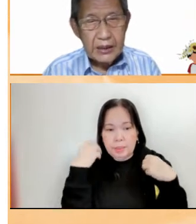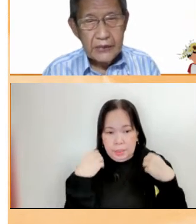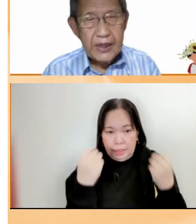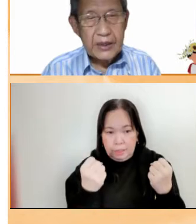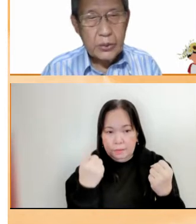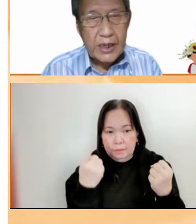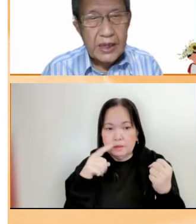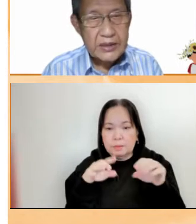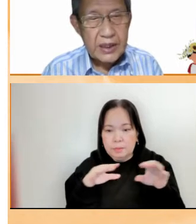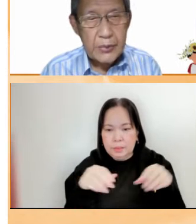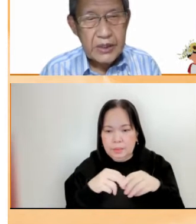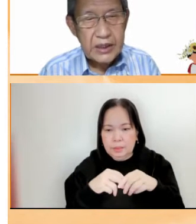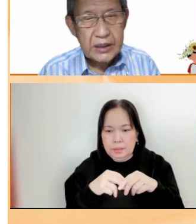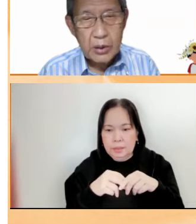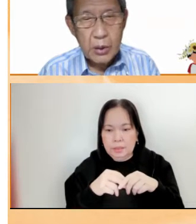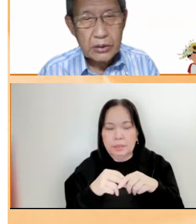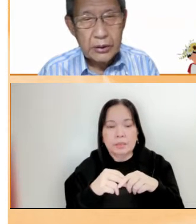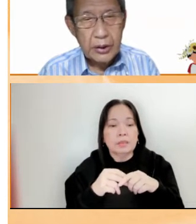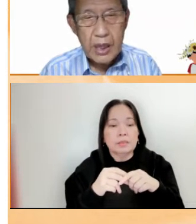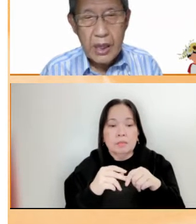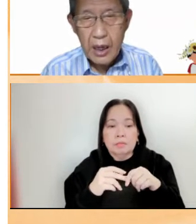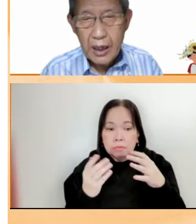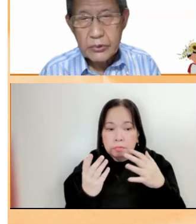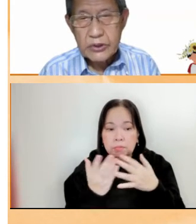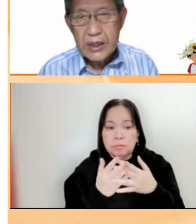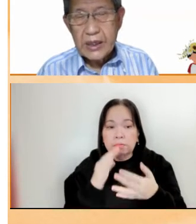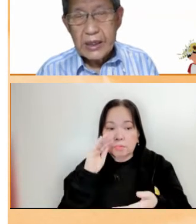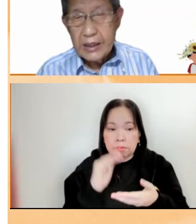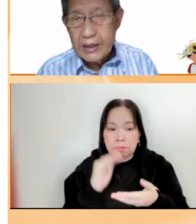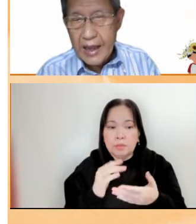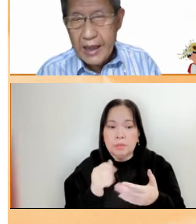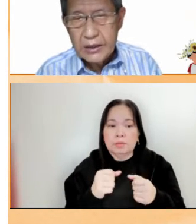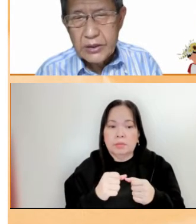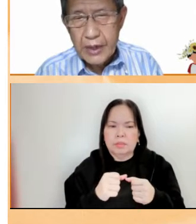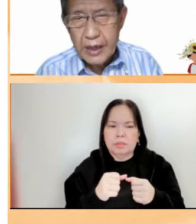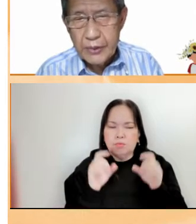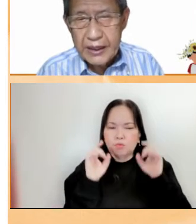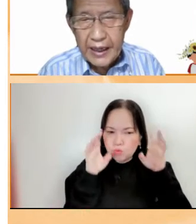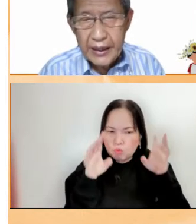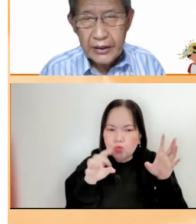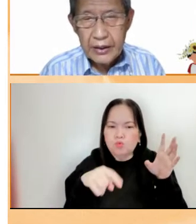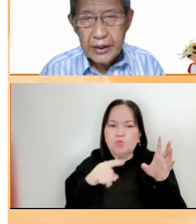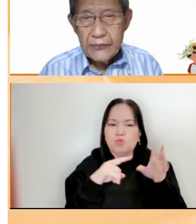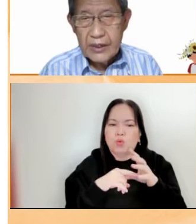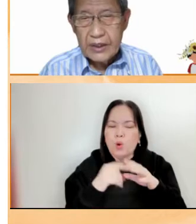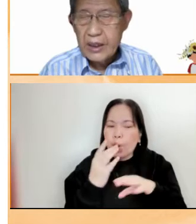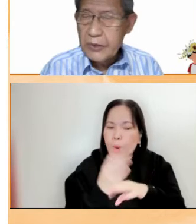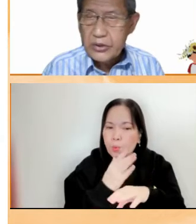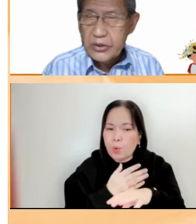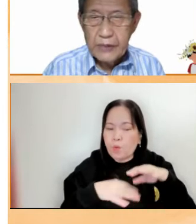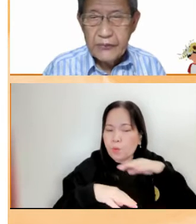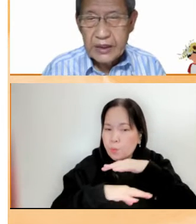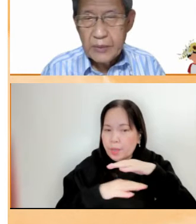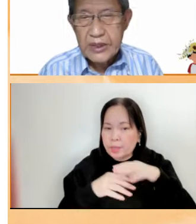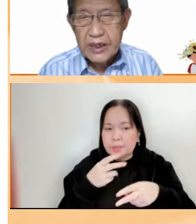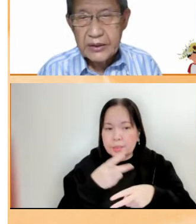children. Intervene to lessen immediate and long-term harms. Enhance primary care. There